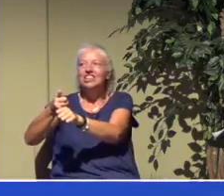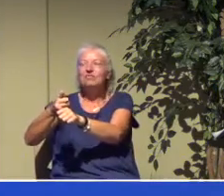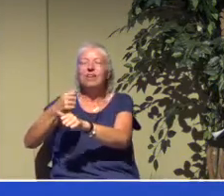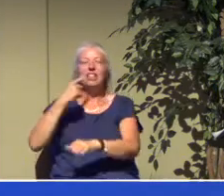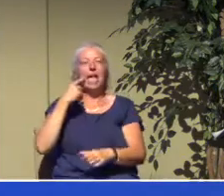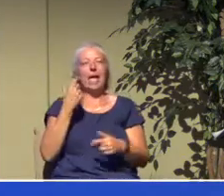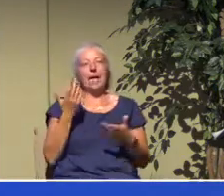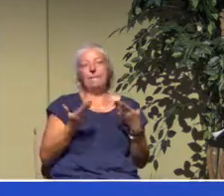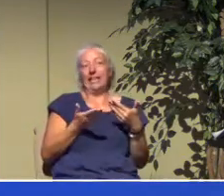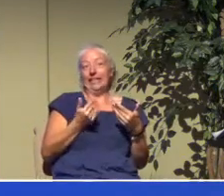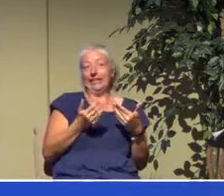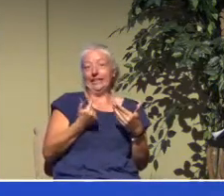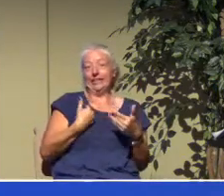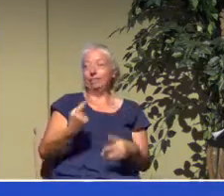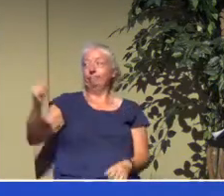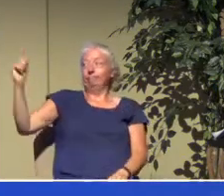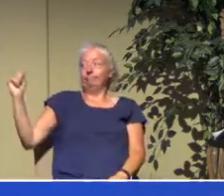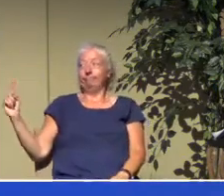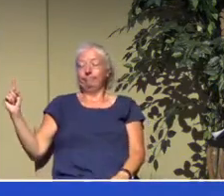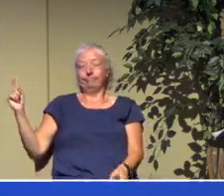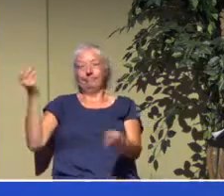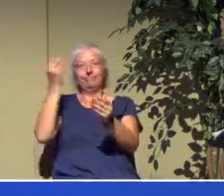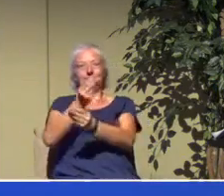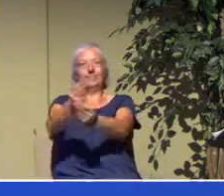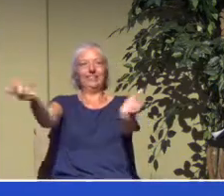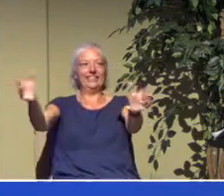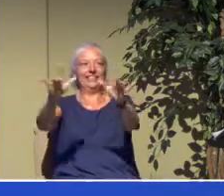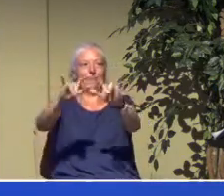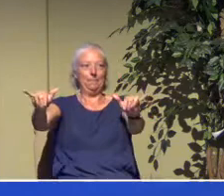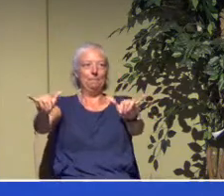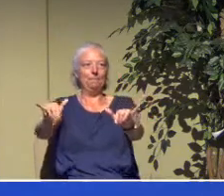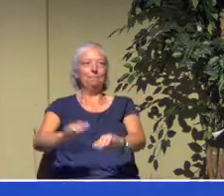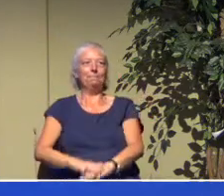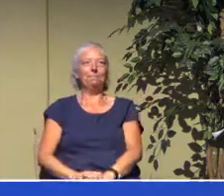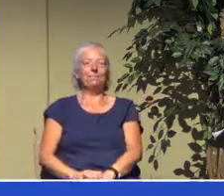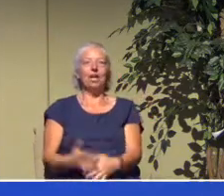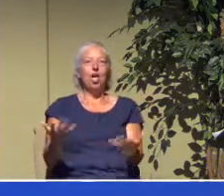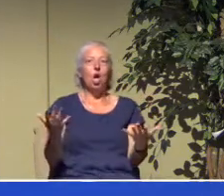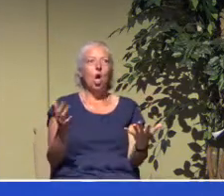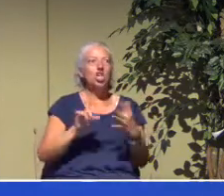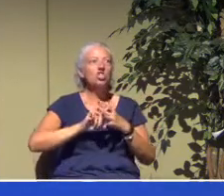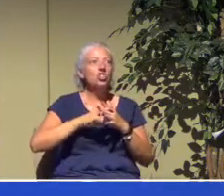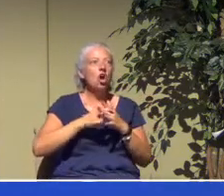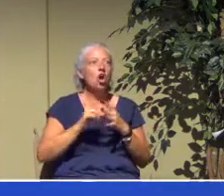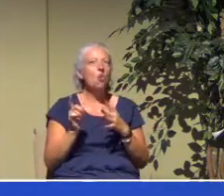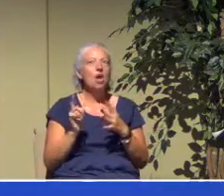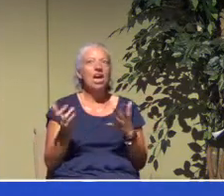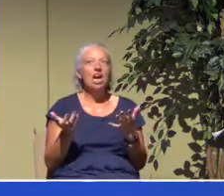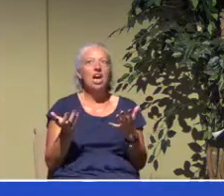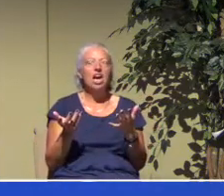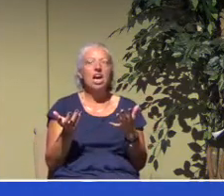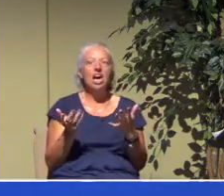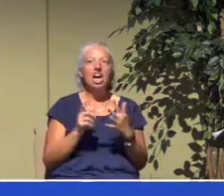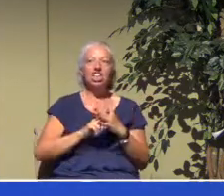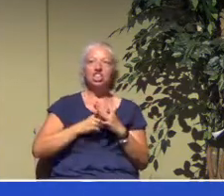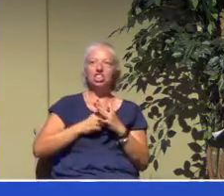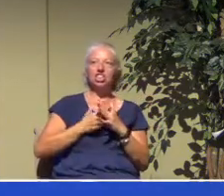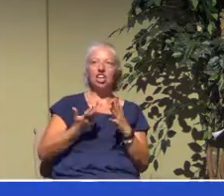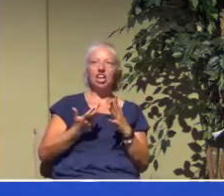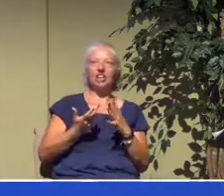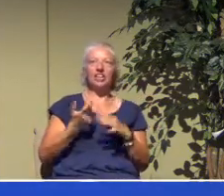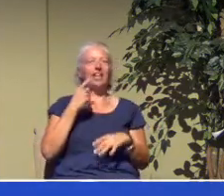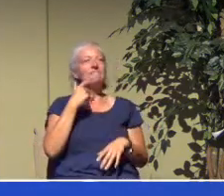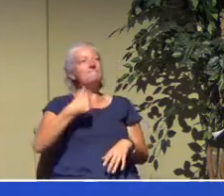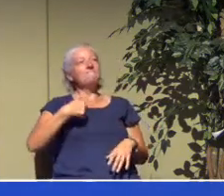it'd be easier just to do it up here in this way. But where do you start? Where do you start? So I thought I